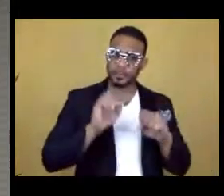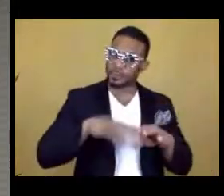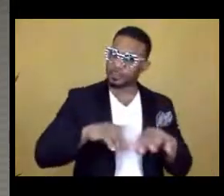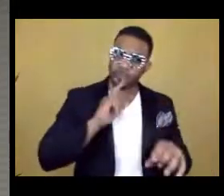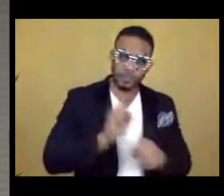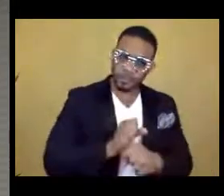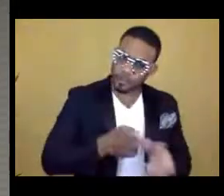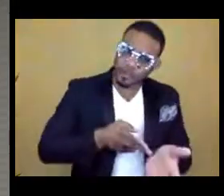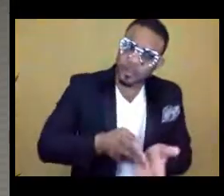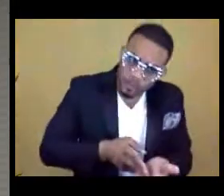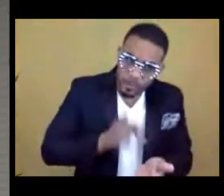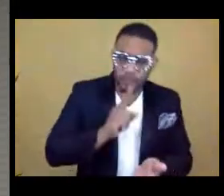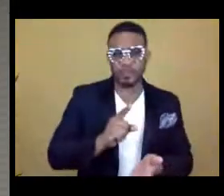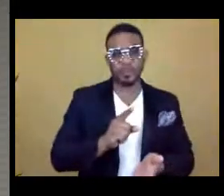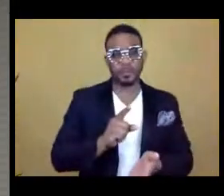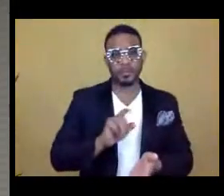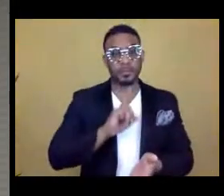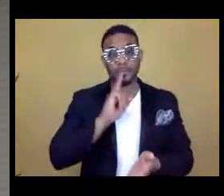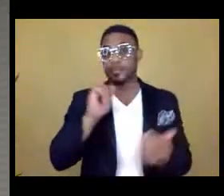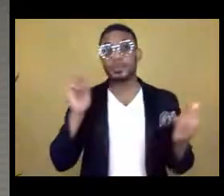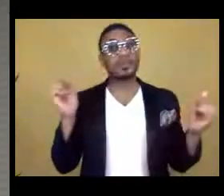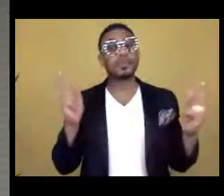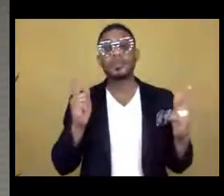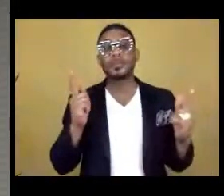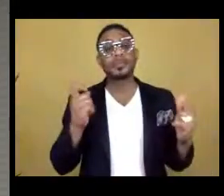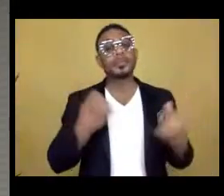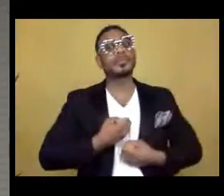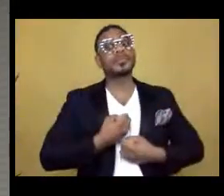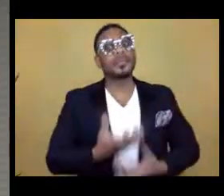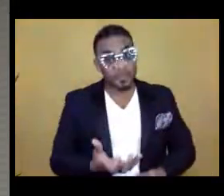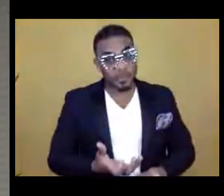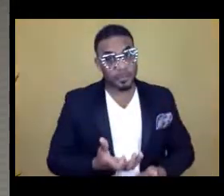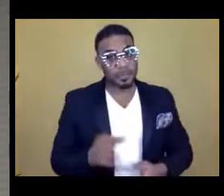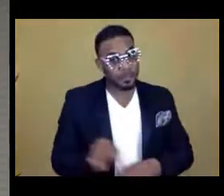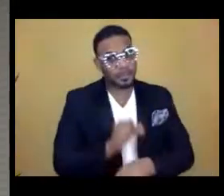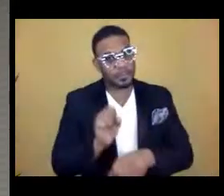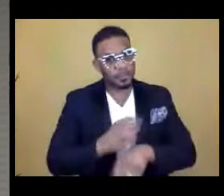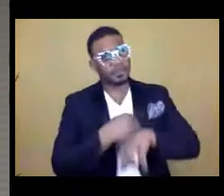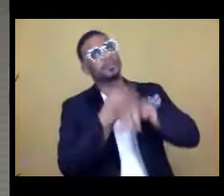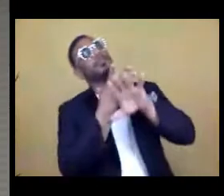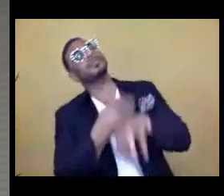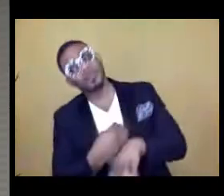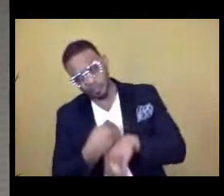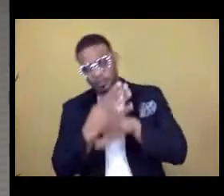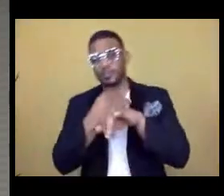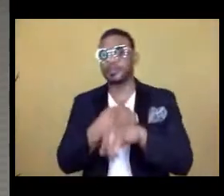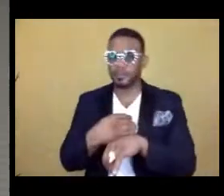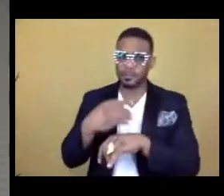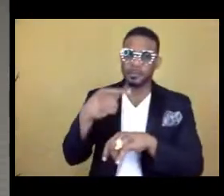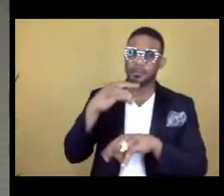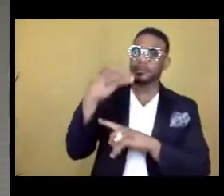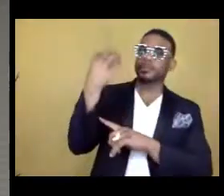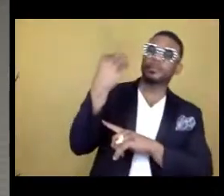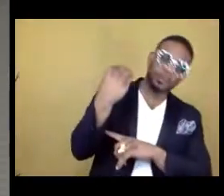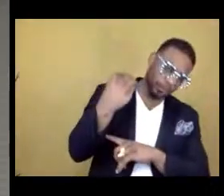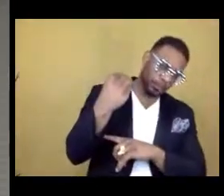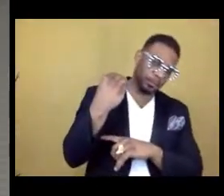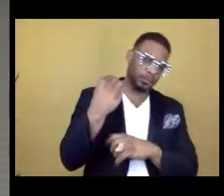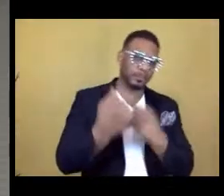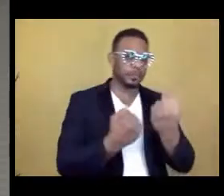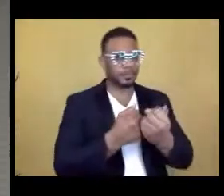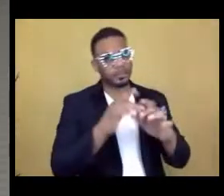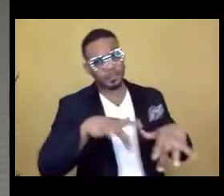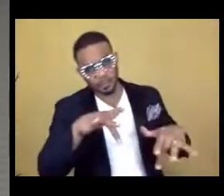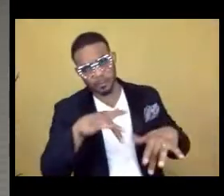truth? Truth is, we are all a bit burned out with Zoom boxes and ring lights and accompaniment tracks and virtual